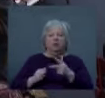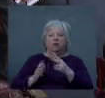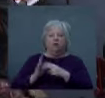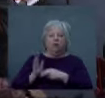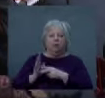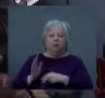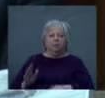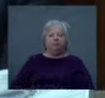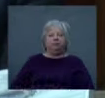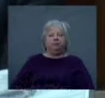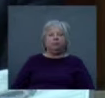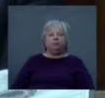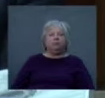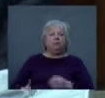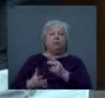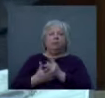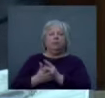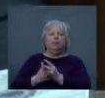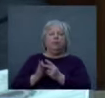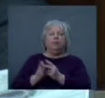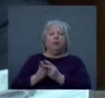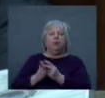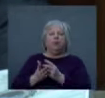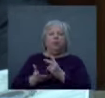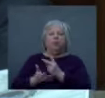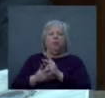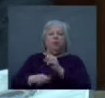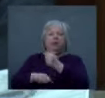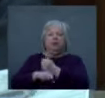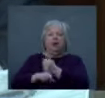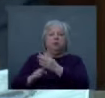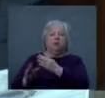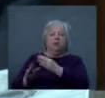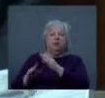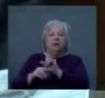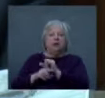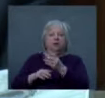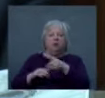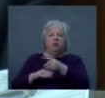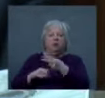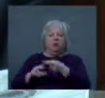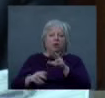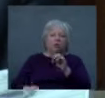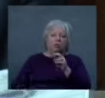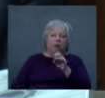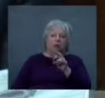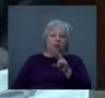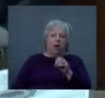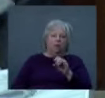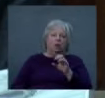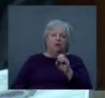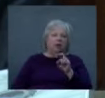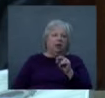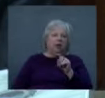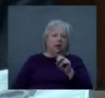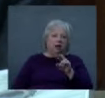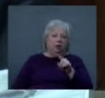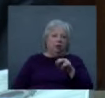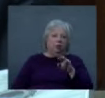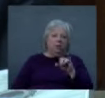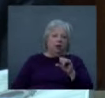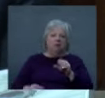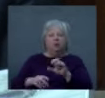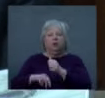Madam Clerk. An ordinance to approve a plan zoning development and establish a plan industrial district titled Romero's Enterprises, short form PID, located